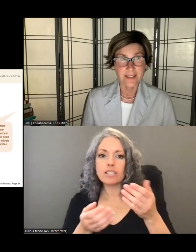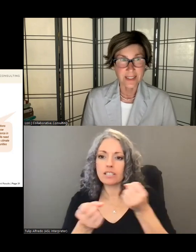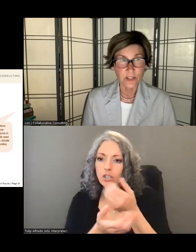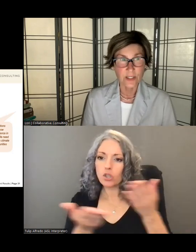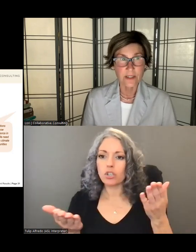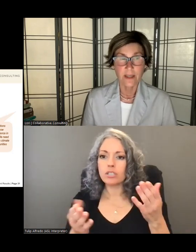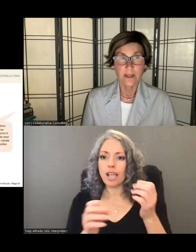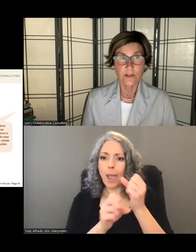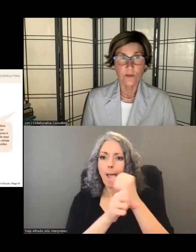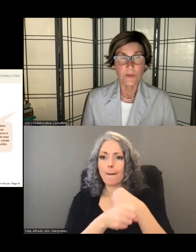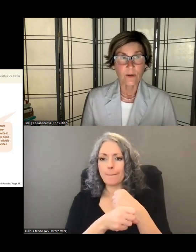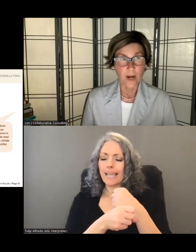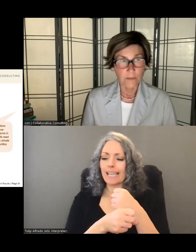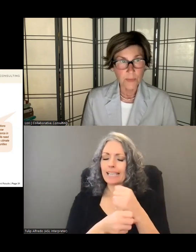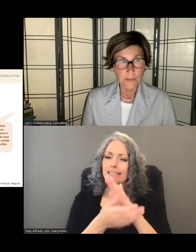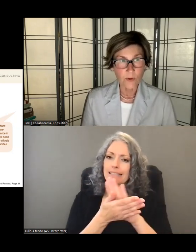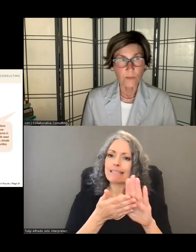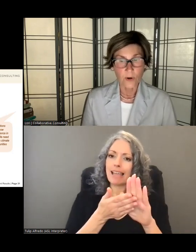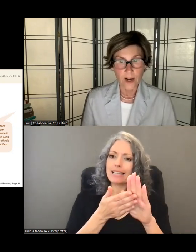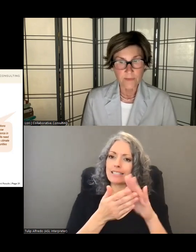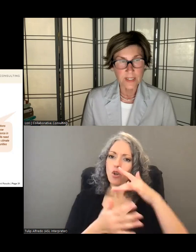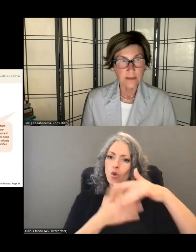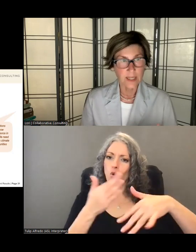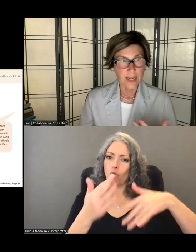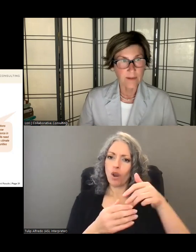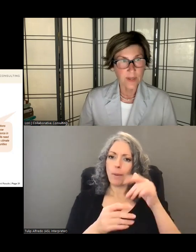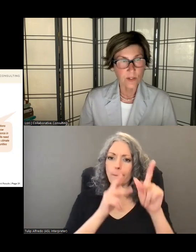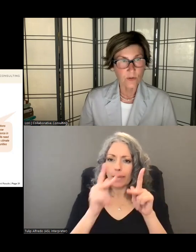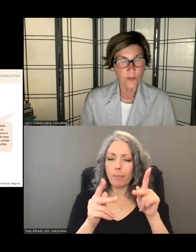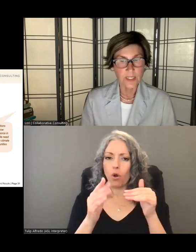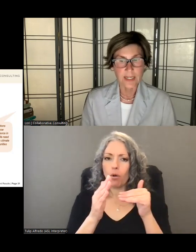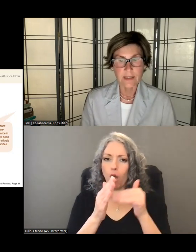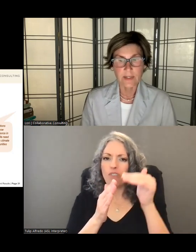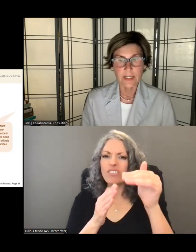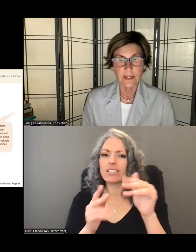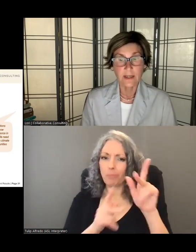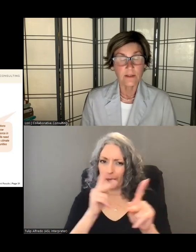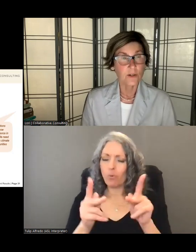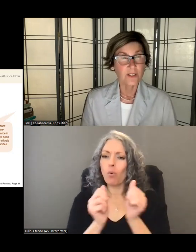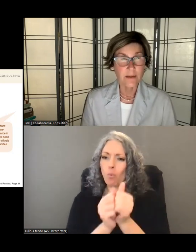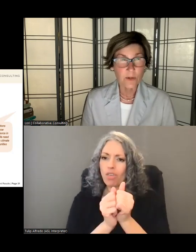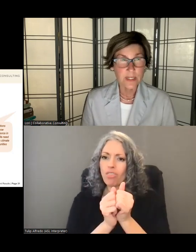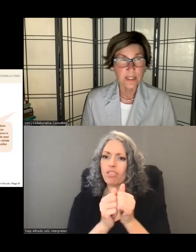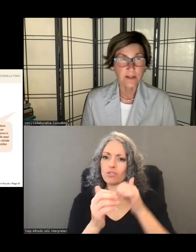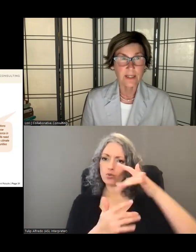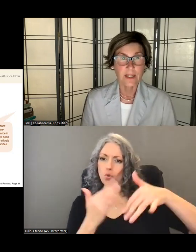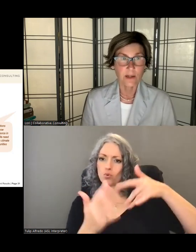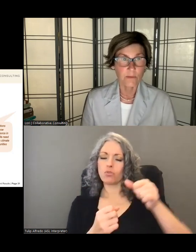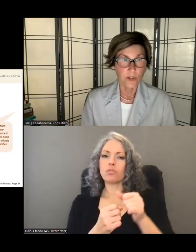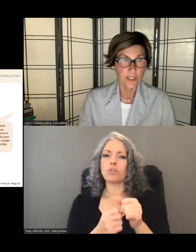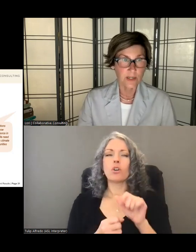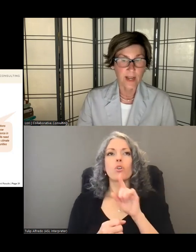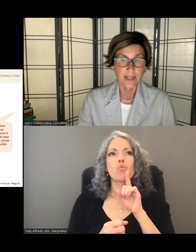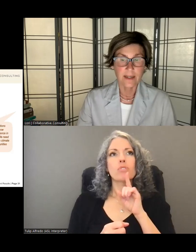create the conditions to be around people more often and have that social connectivity. They're climate resilient